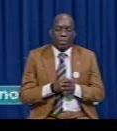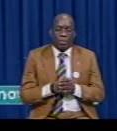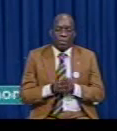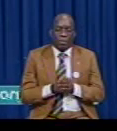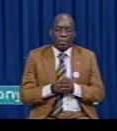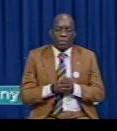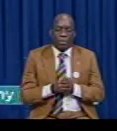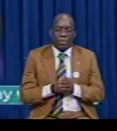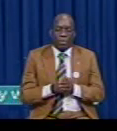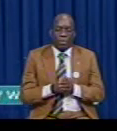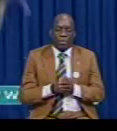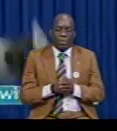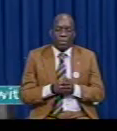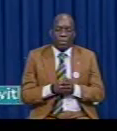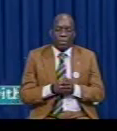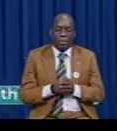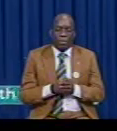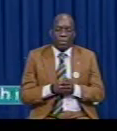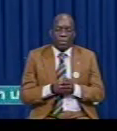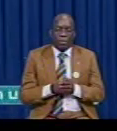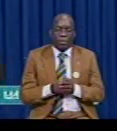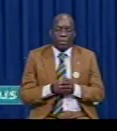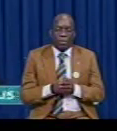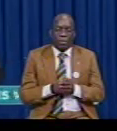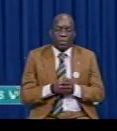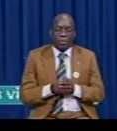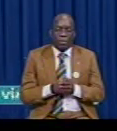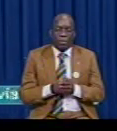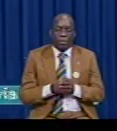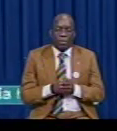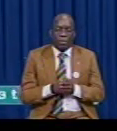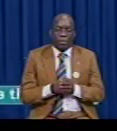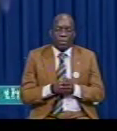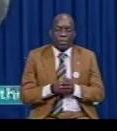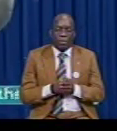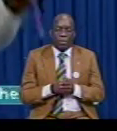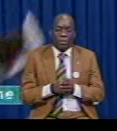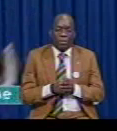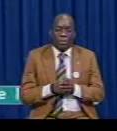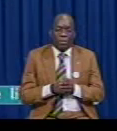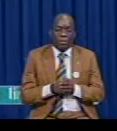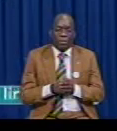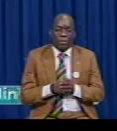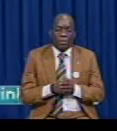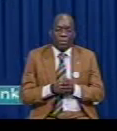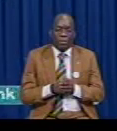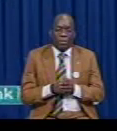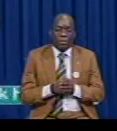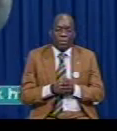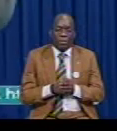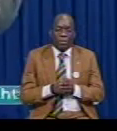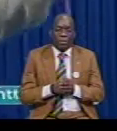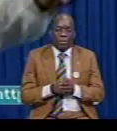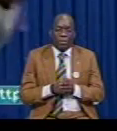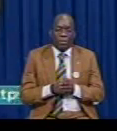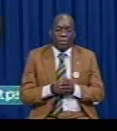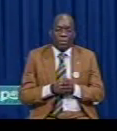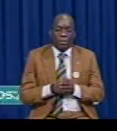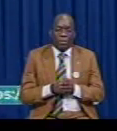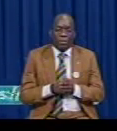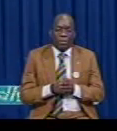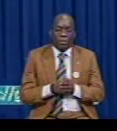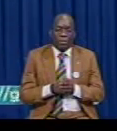God that she had been hearing about Baba Kumuyi. She had been hearing about him. She has also